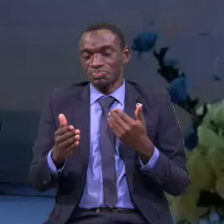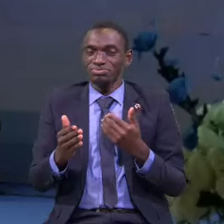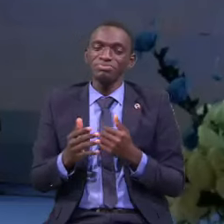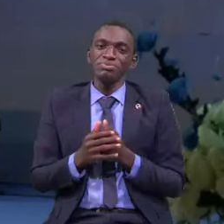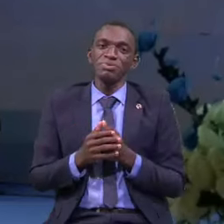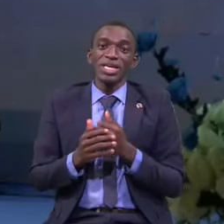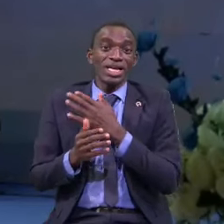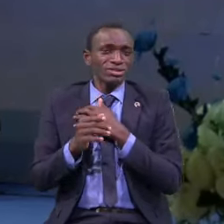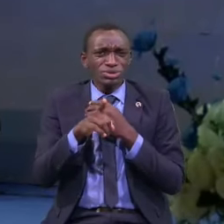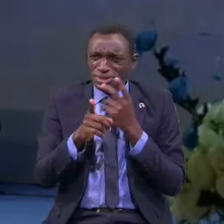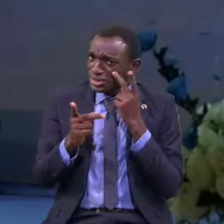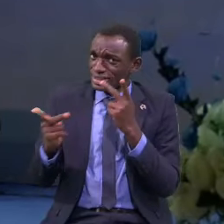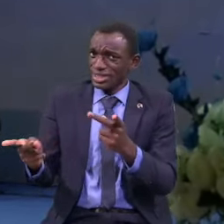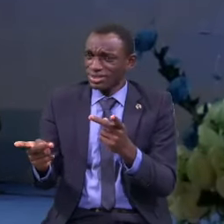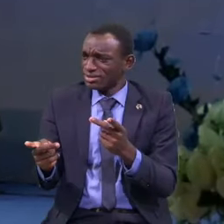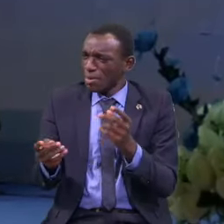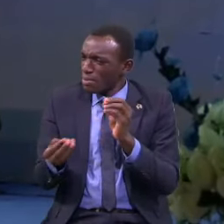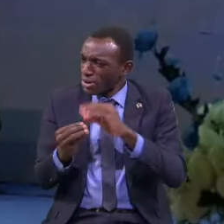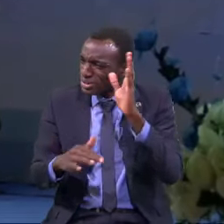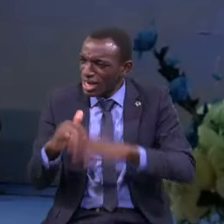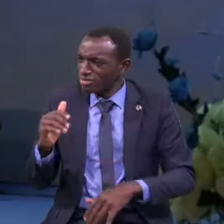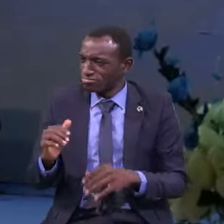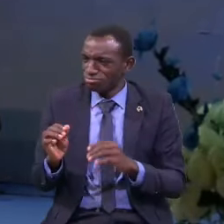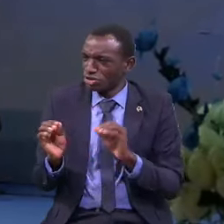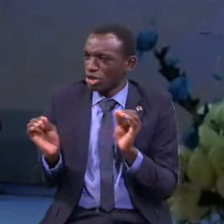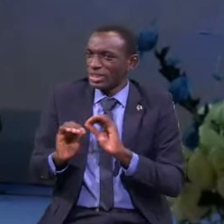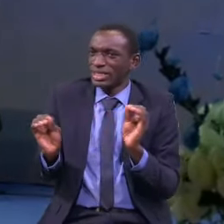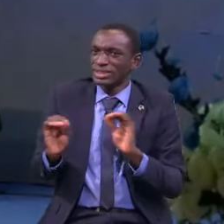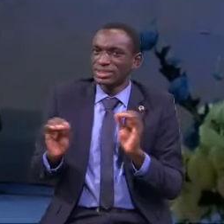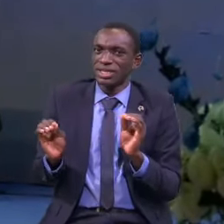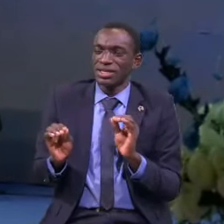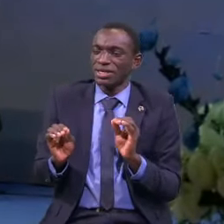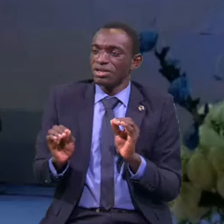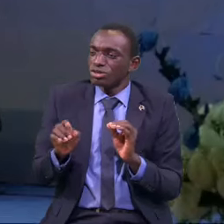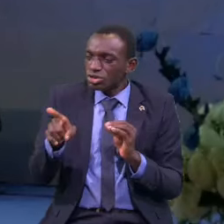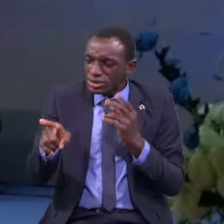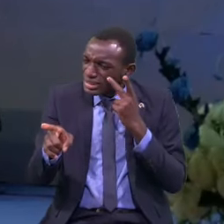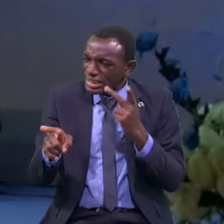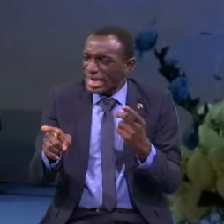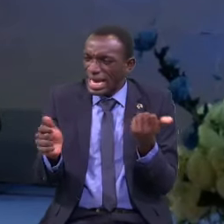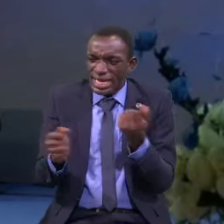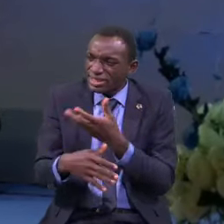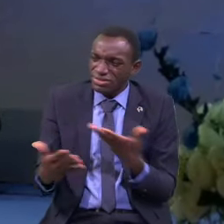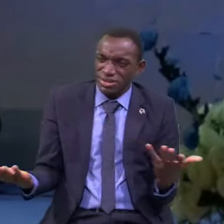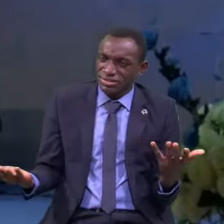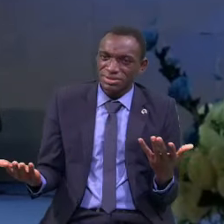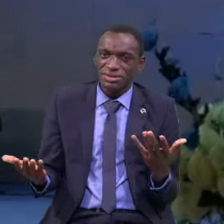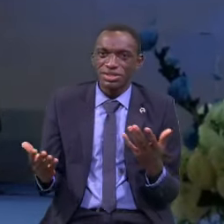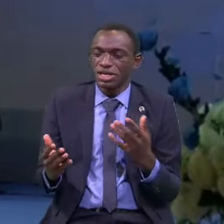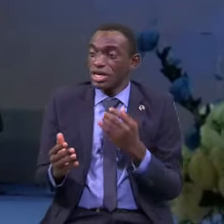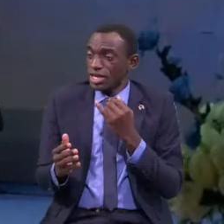Do you see more than nothing? Do you see aught? Is there